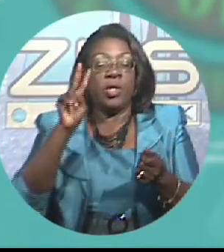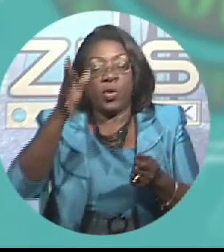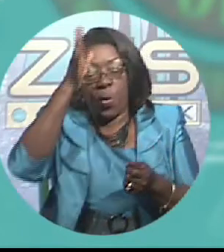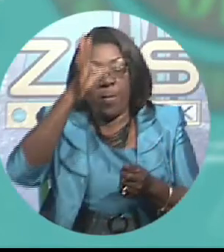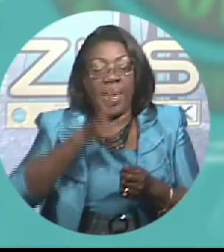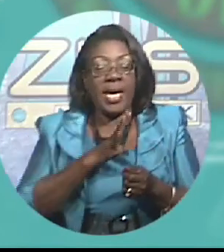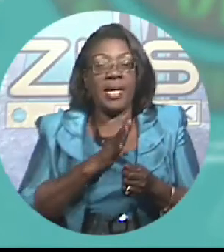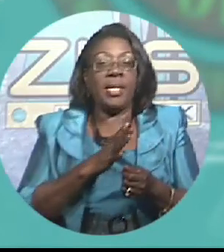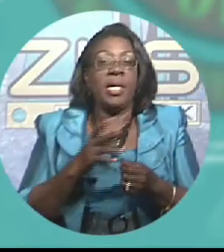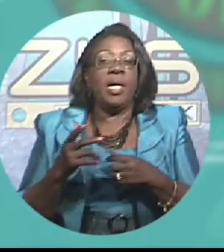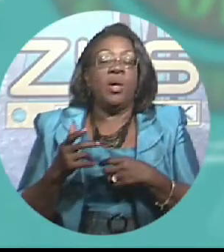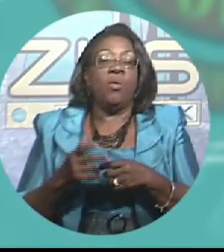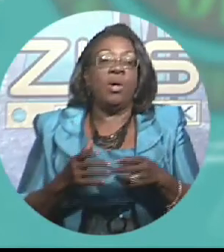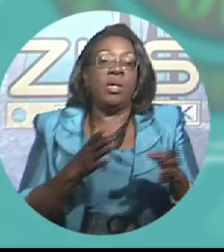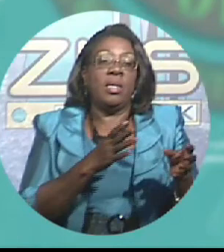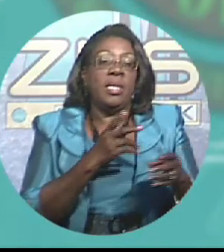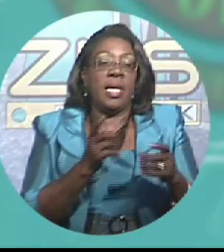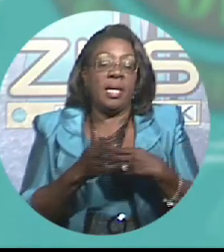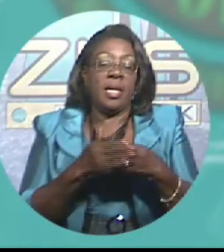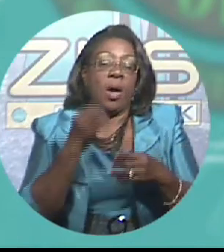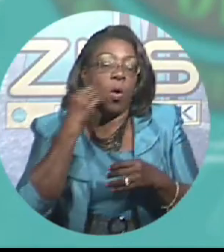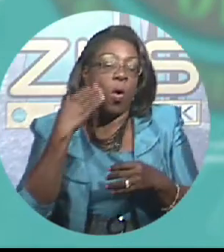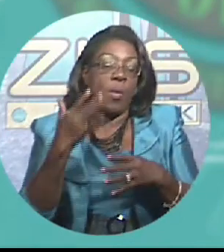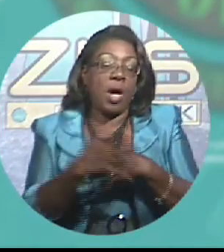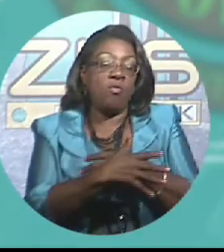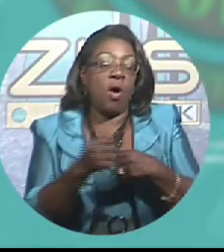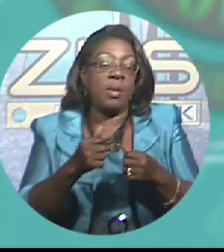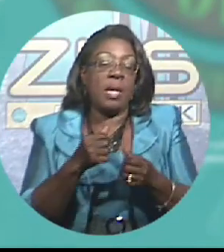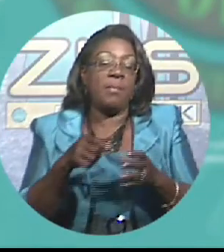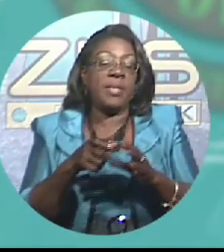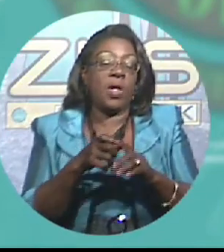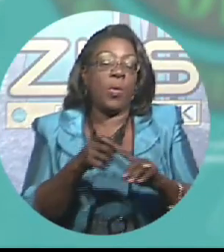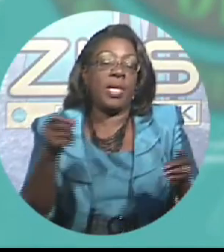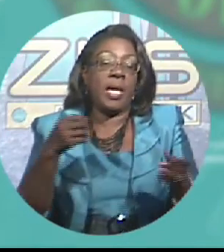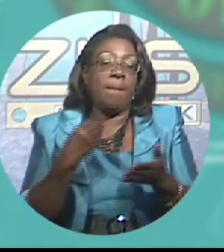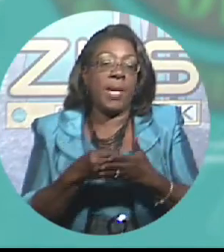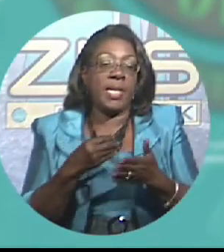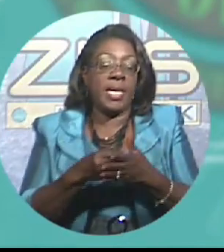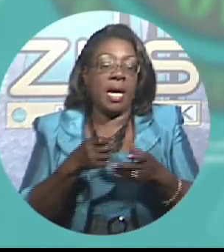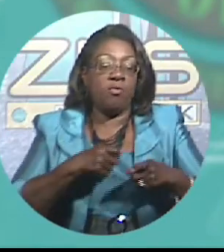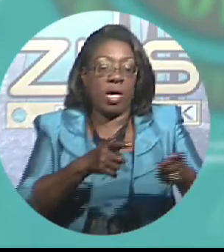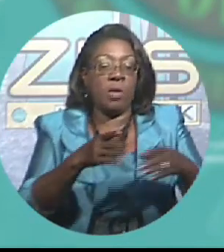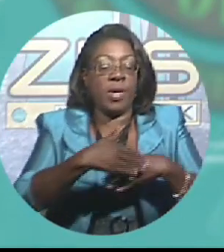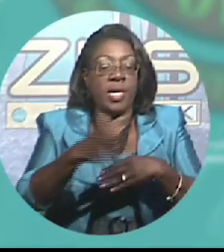handgun forced their way inside and robbed the two of cash before also fleeing on foot.